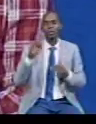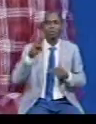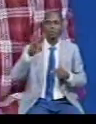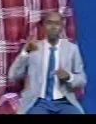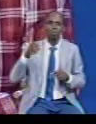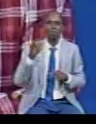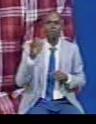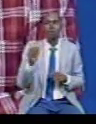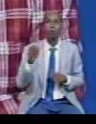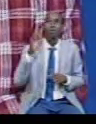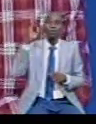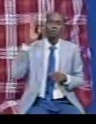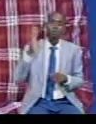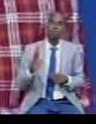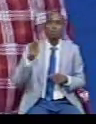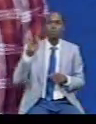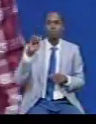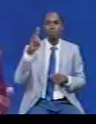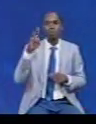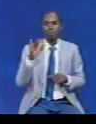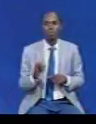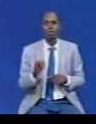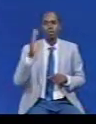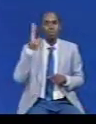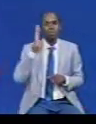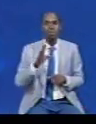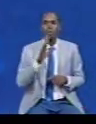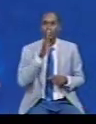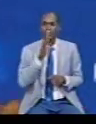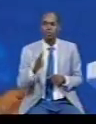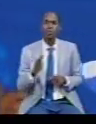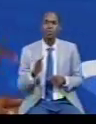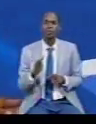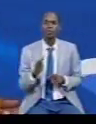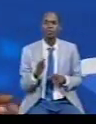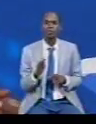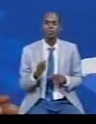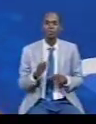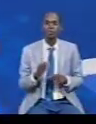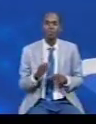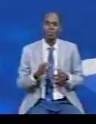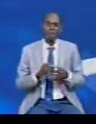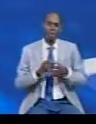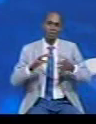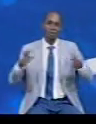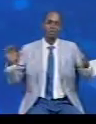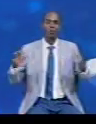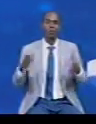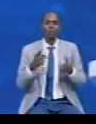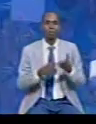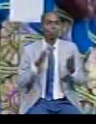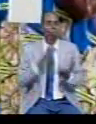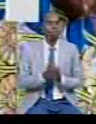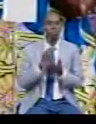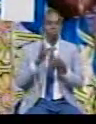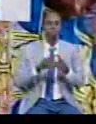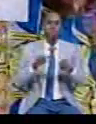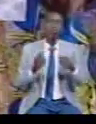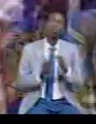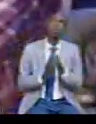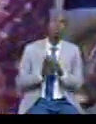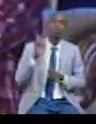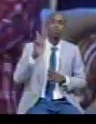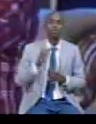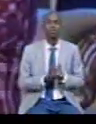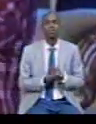Abuja. Pastor Dr. W.F. Kumuyi will be revealing tested and proven secrets to set you on a star ride.